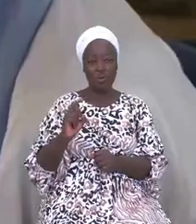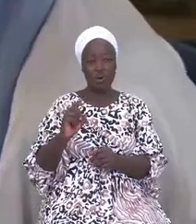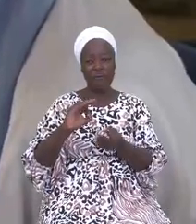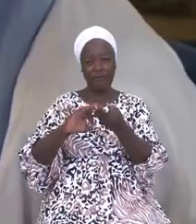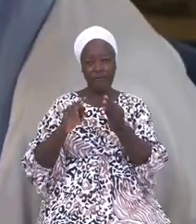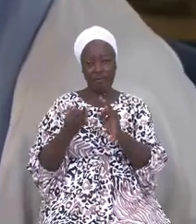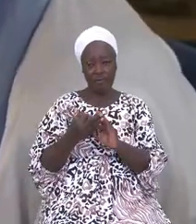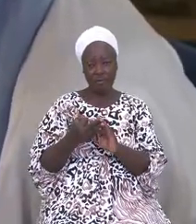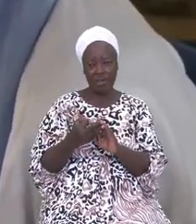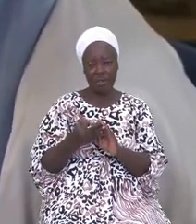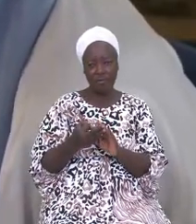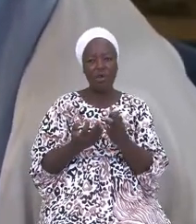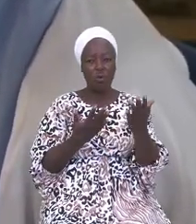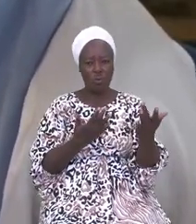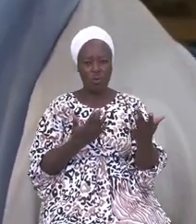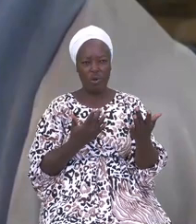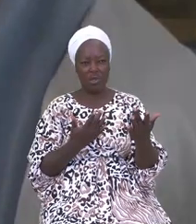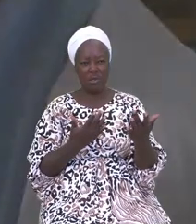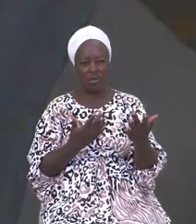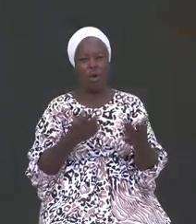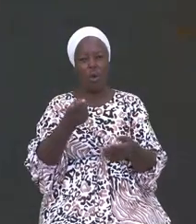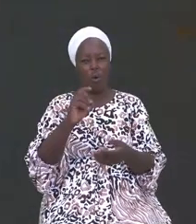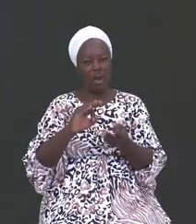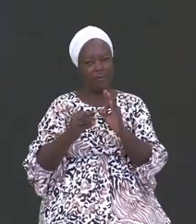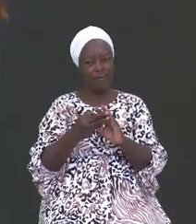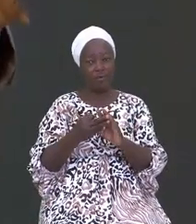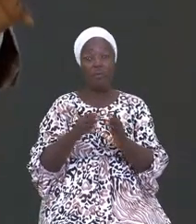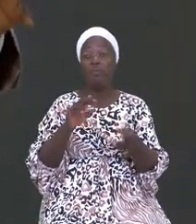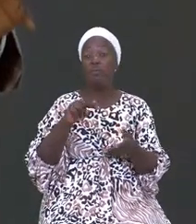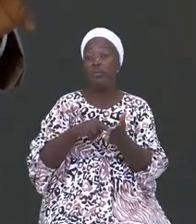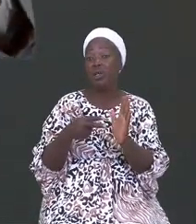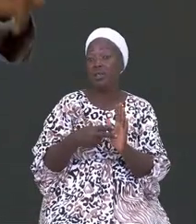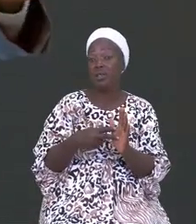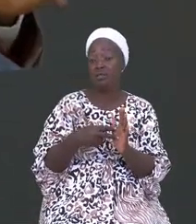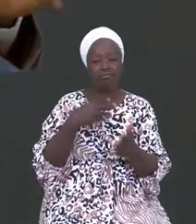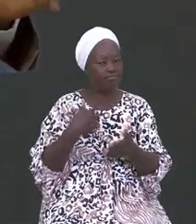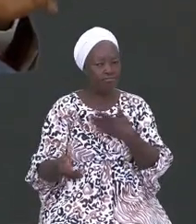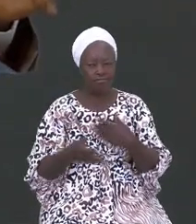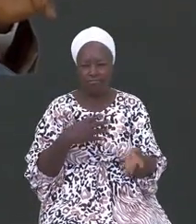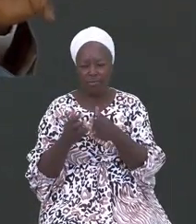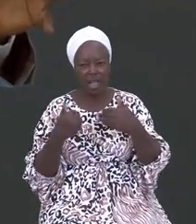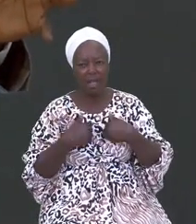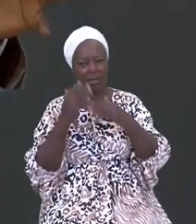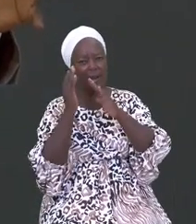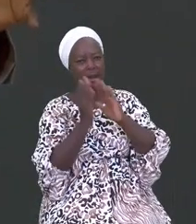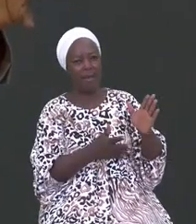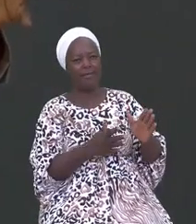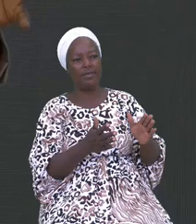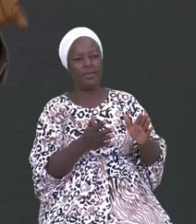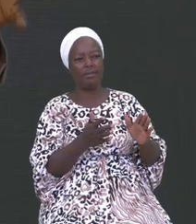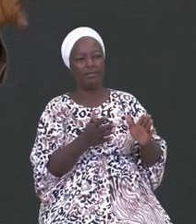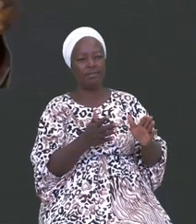Hold on. And hundredfold means whatever he has left, the Lord